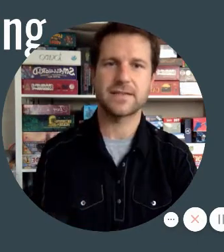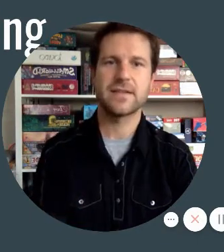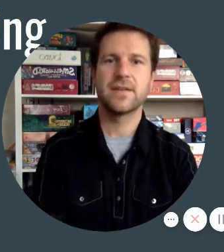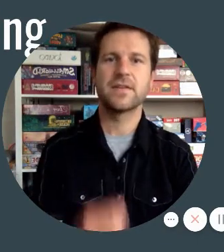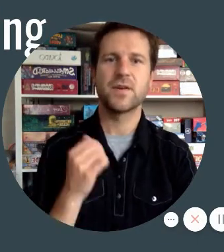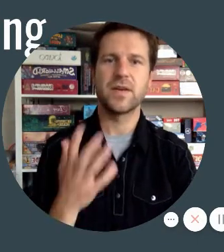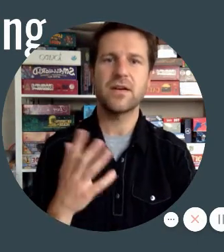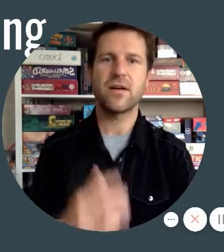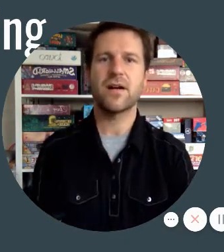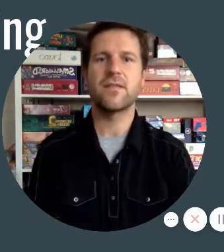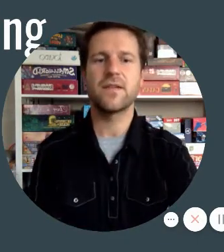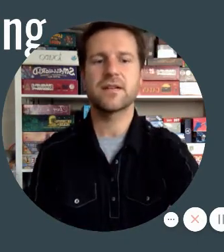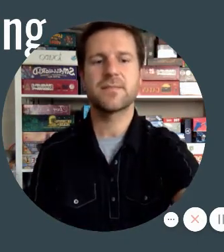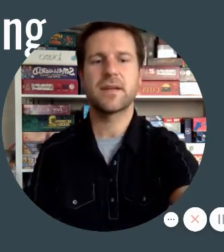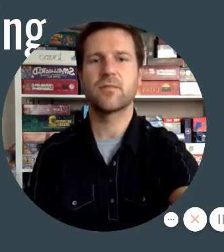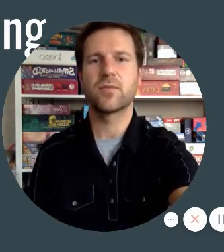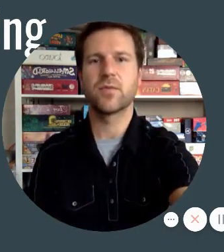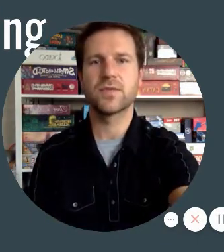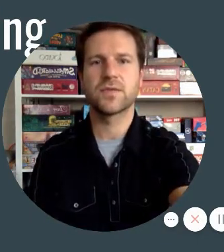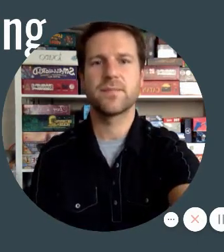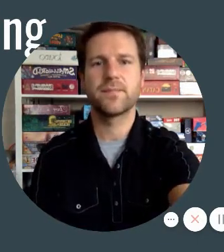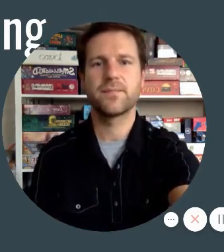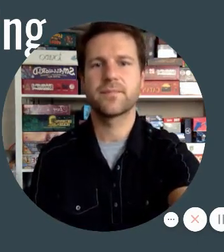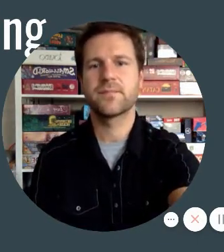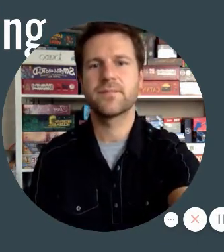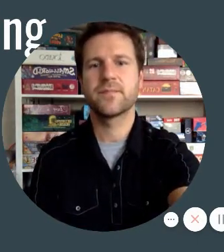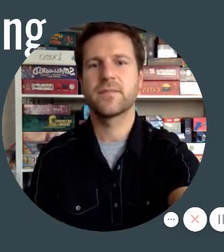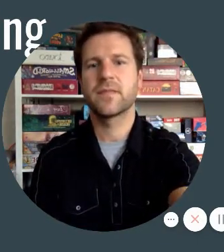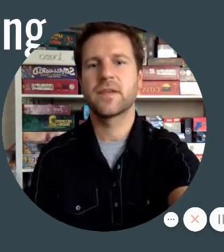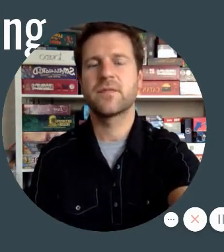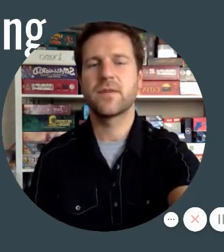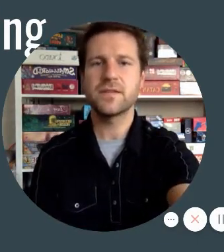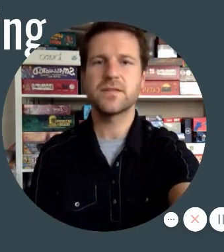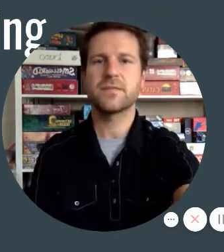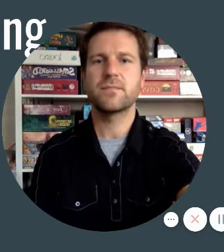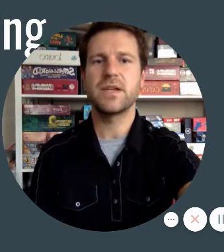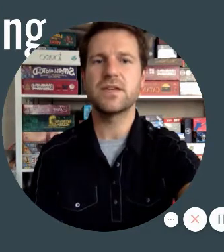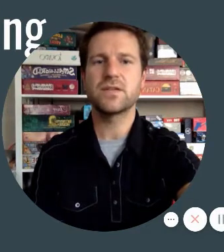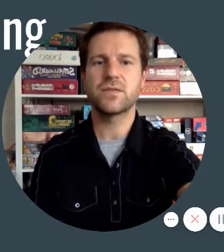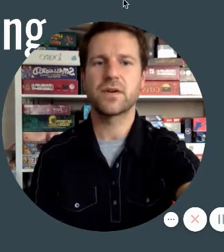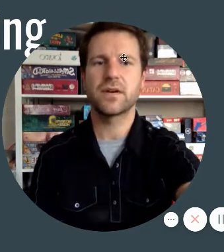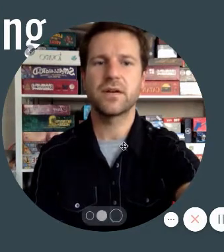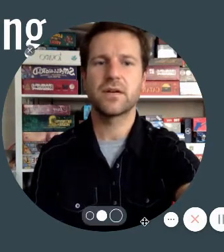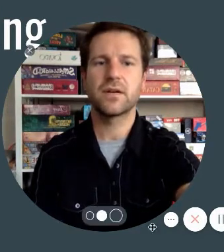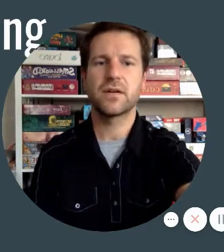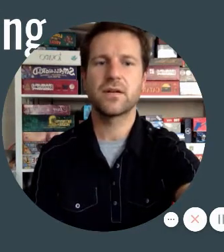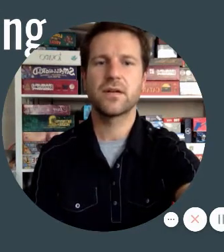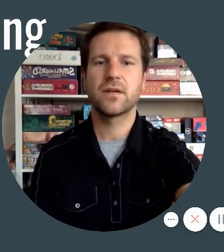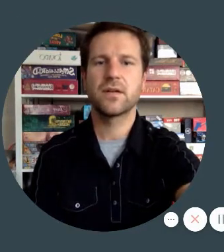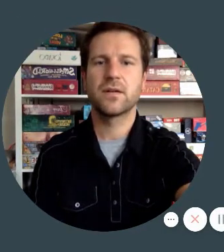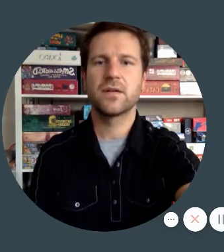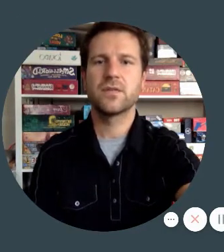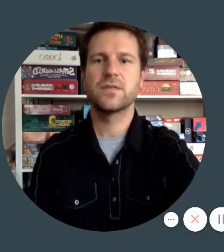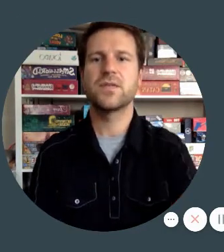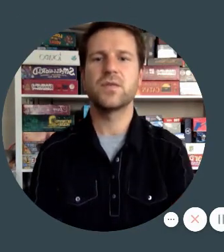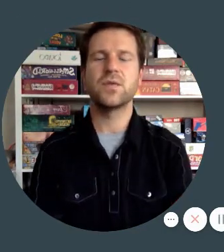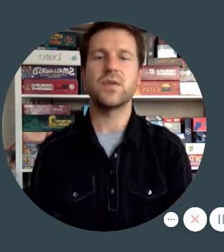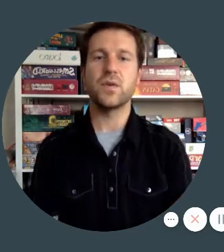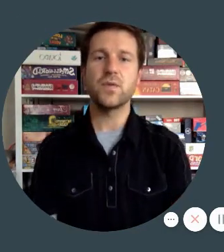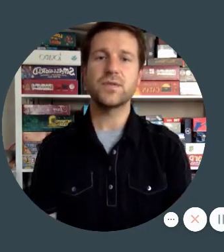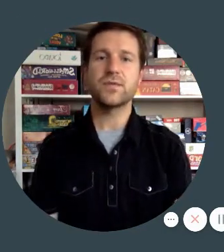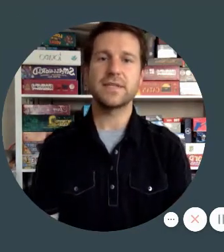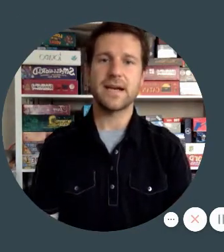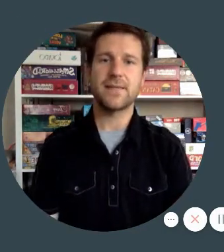to face. So here are the fingerspelling rules. First, be sure